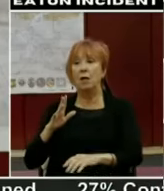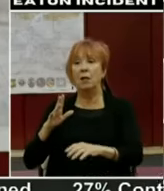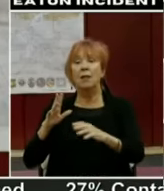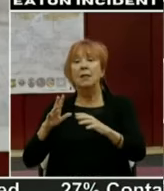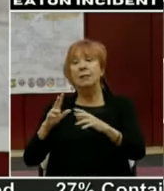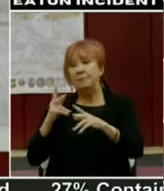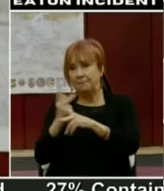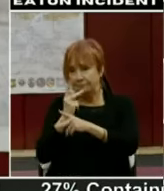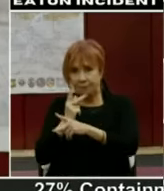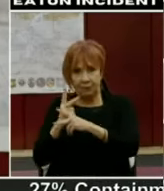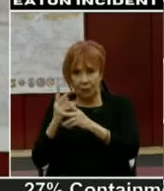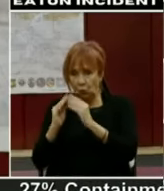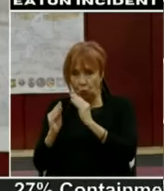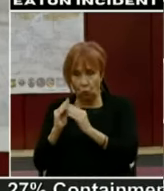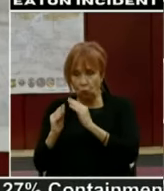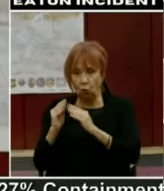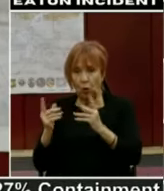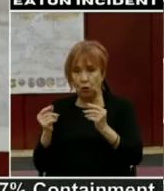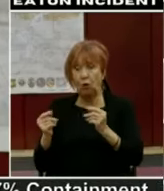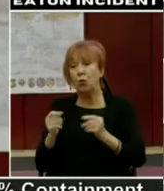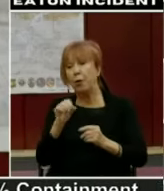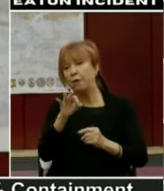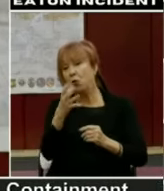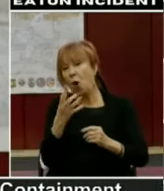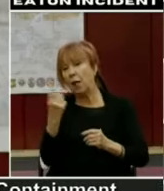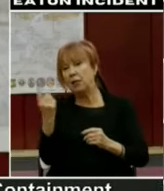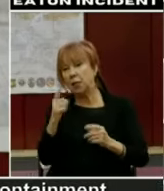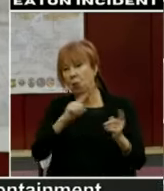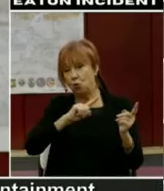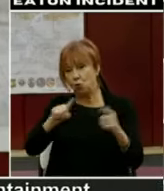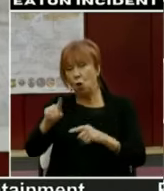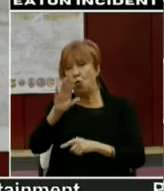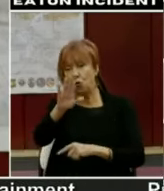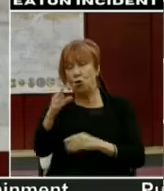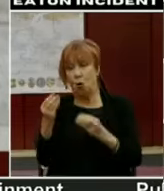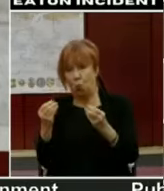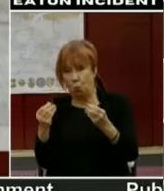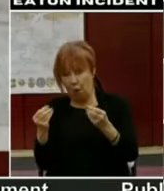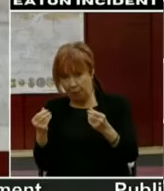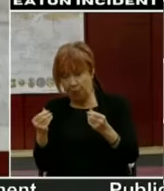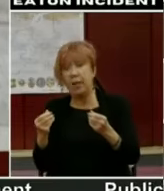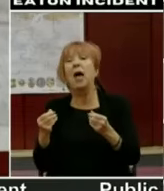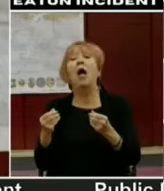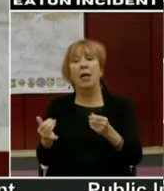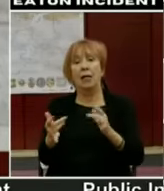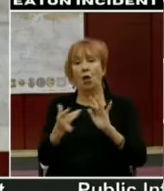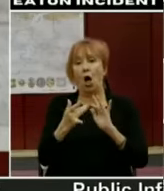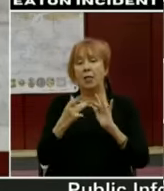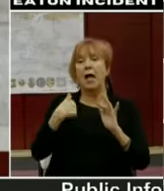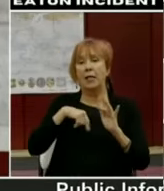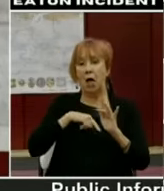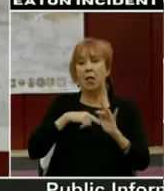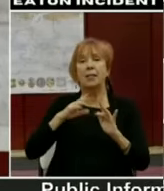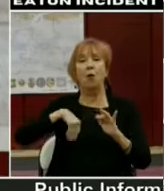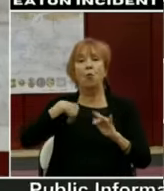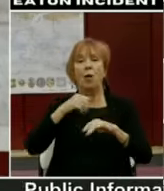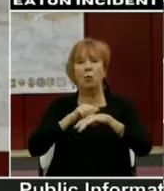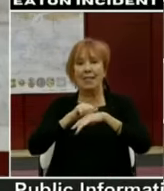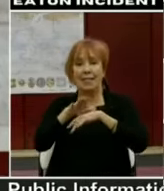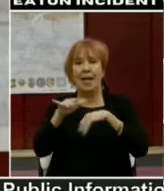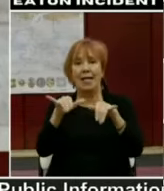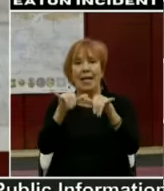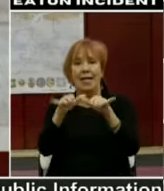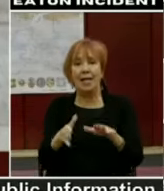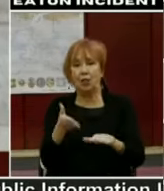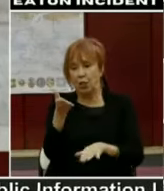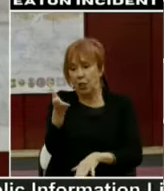in Pasadena or Altadena or any of the communities here within the flood control district, we will provide a free engineering advice for those of you, particularly those